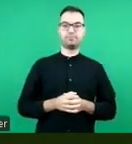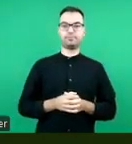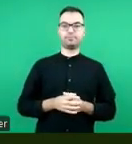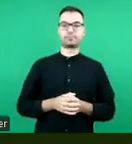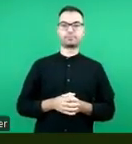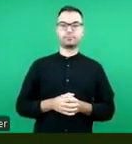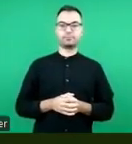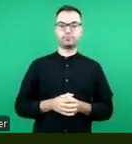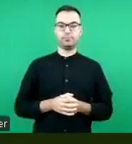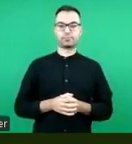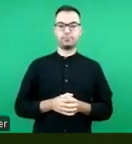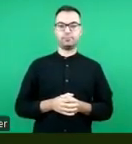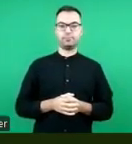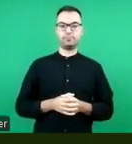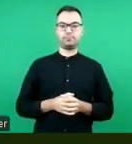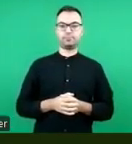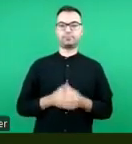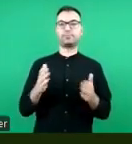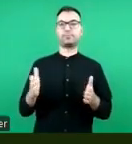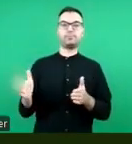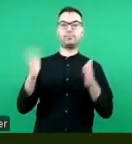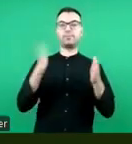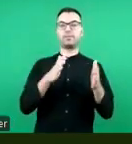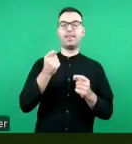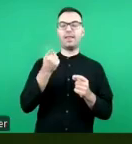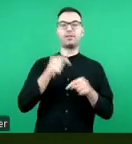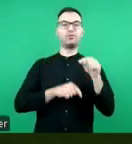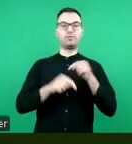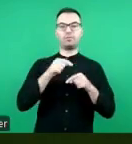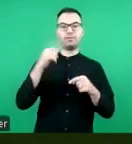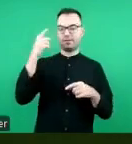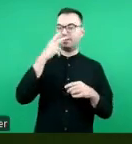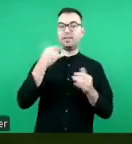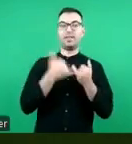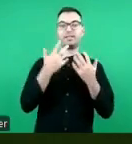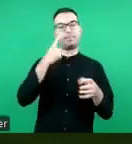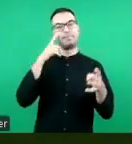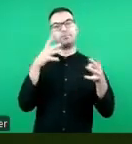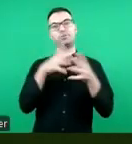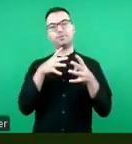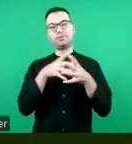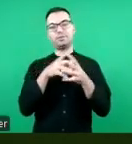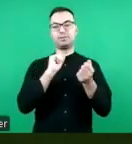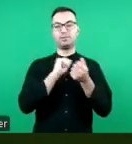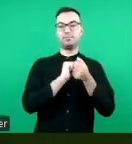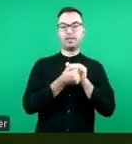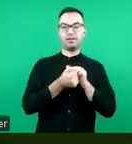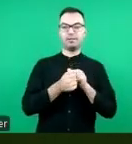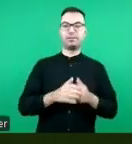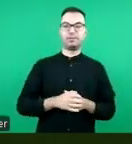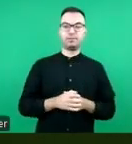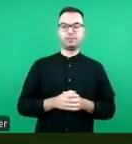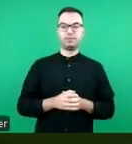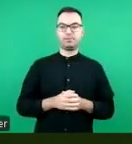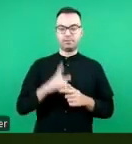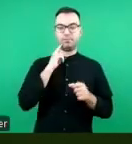And if we think back to a more conceptual way, if we want to predict changes by such high